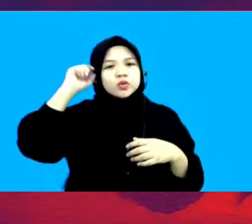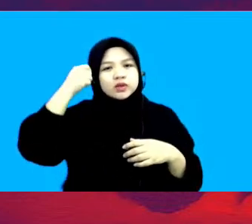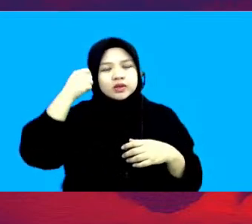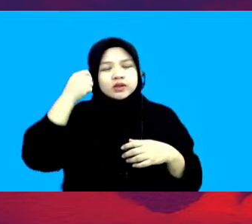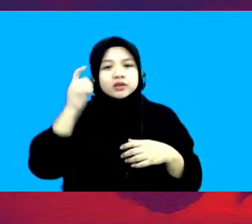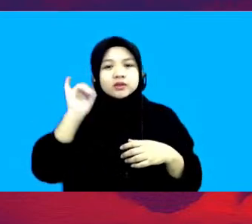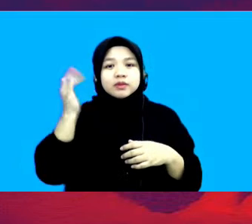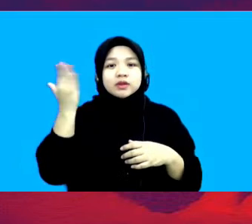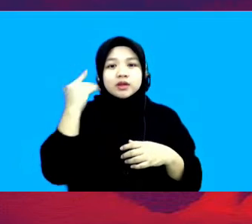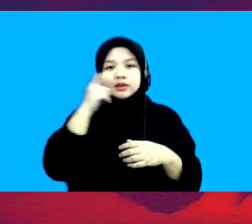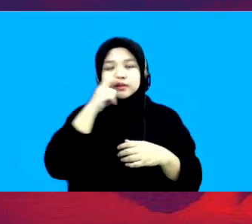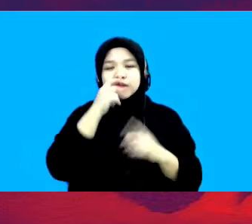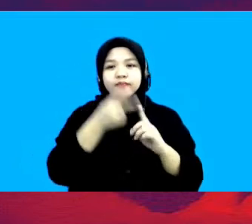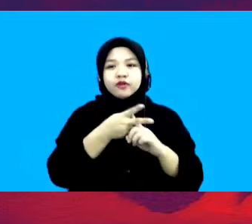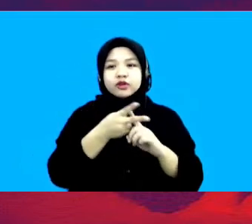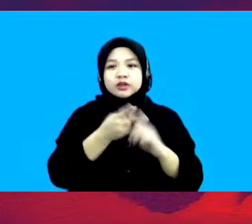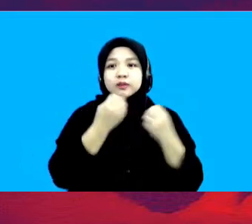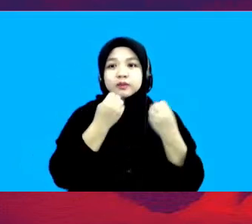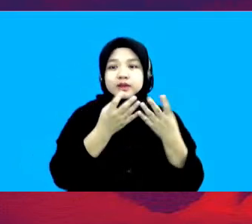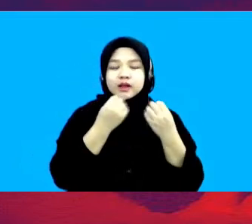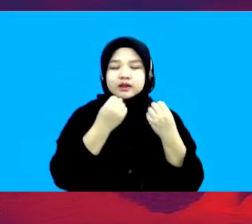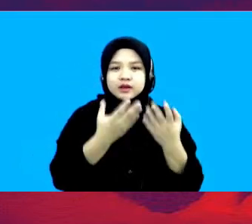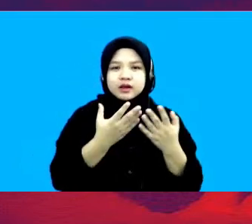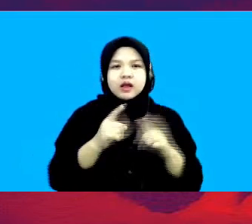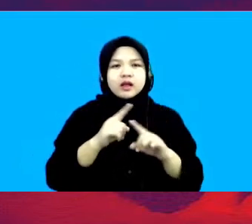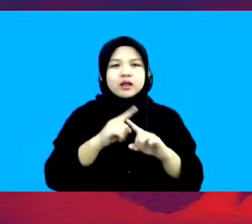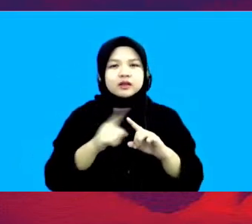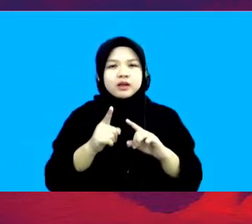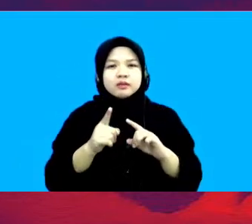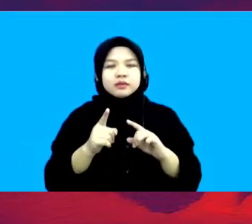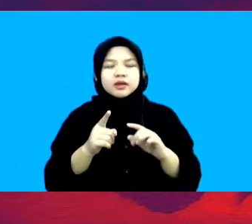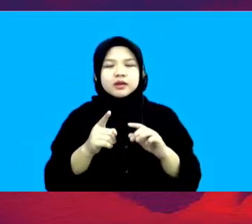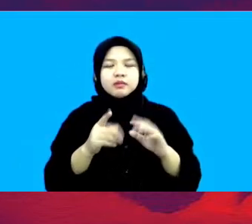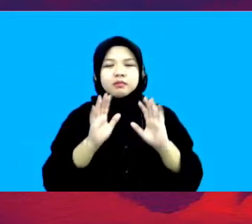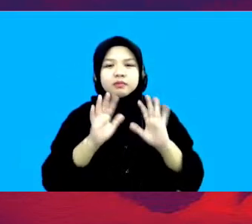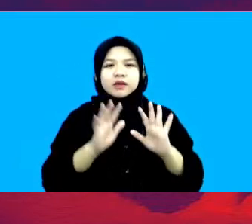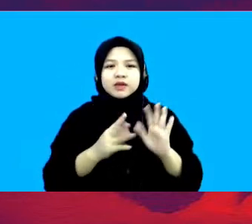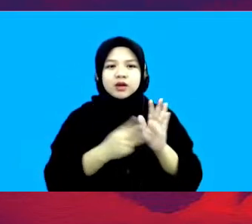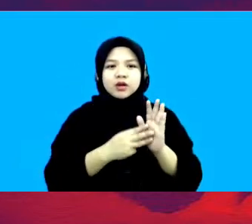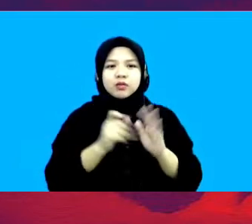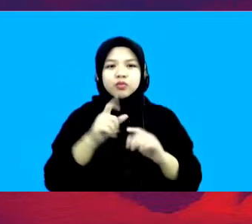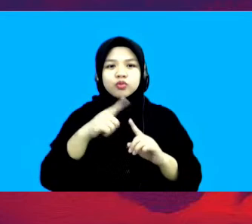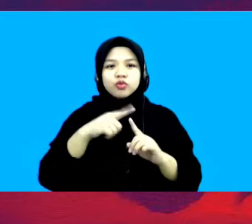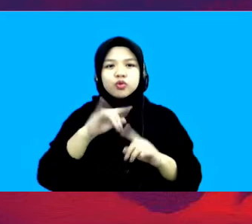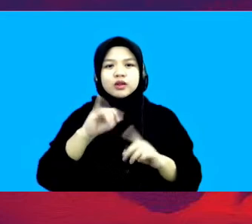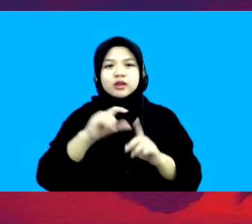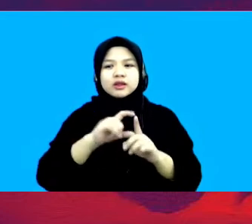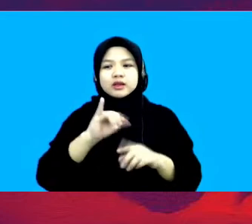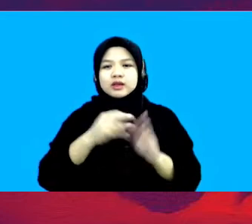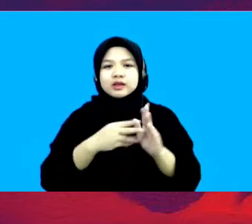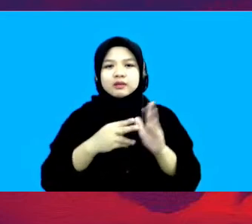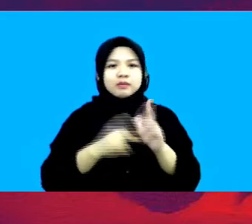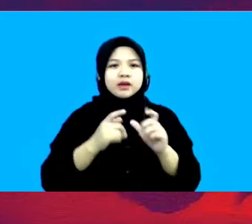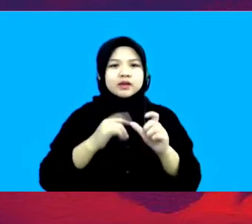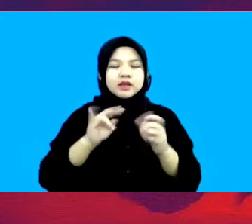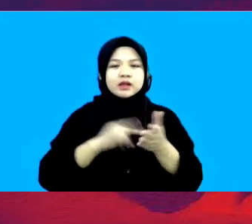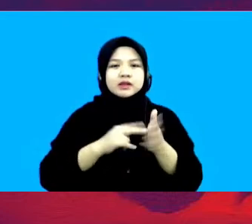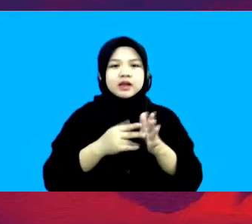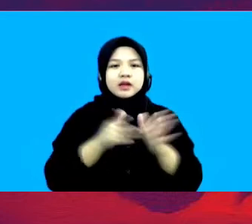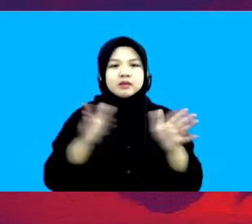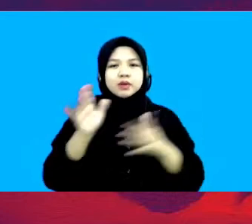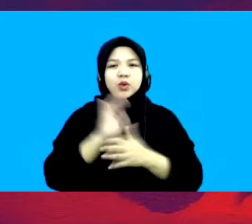environment and also good for macro. And I cannot think a better policy than reduction of the fuel subsidy, because it will reduce the